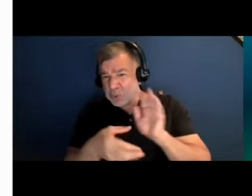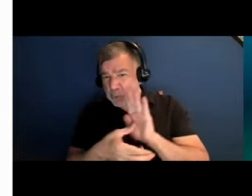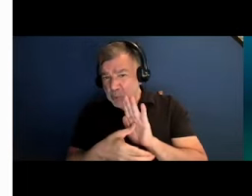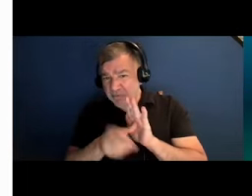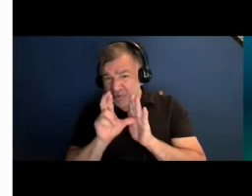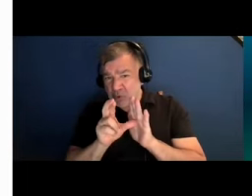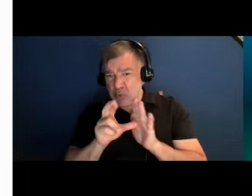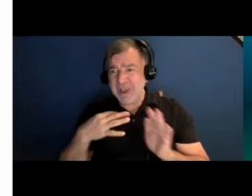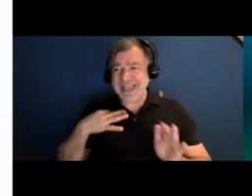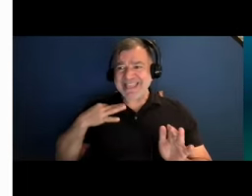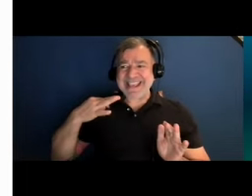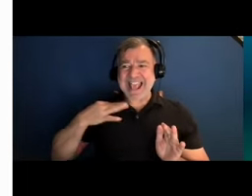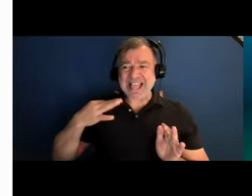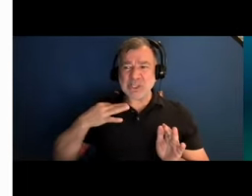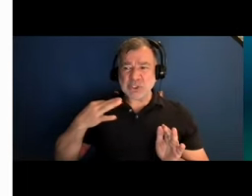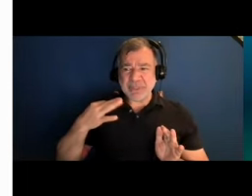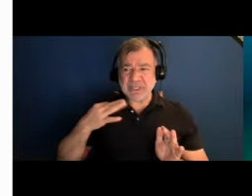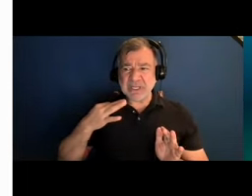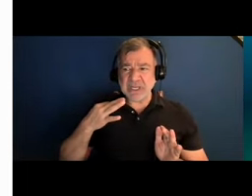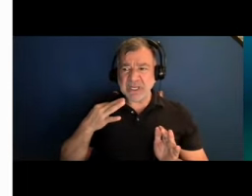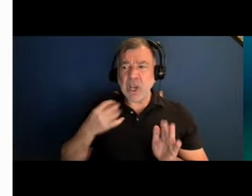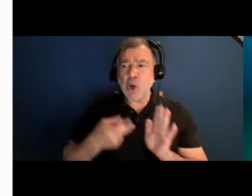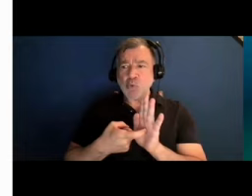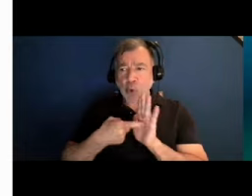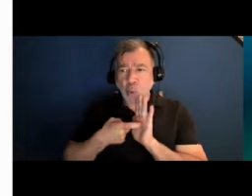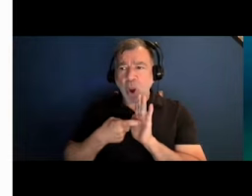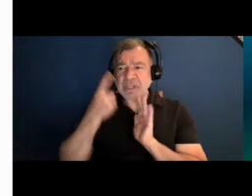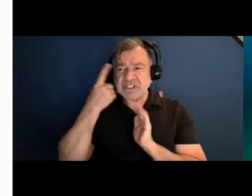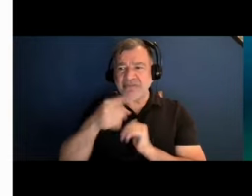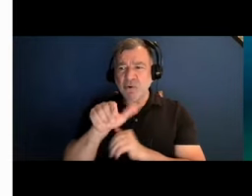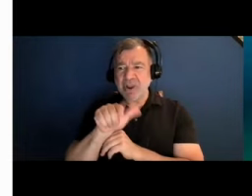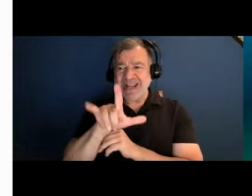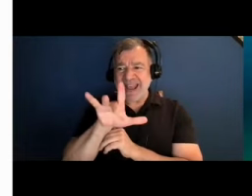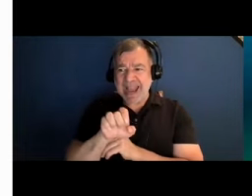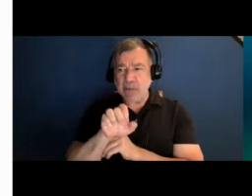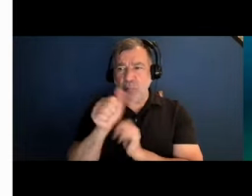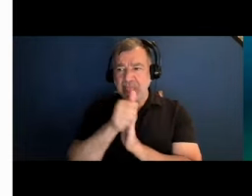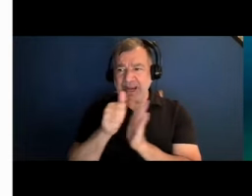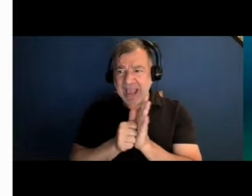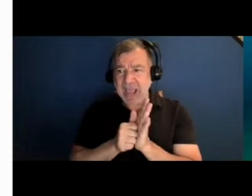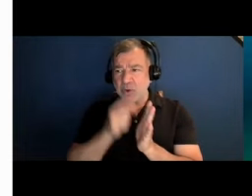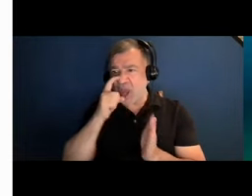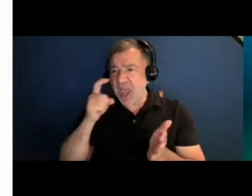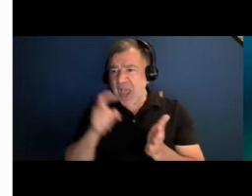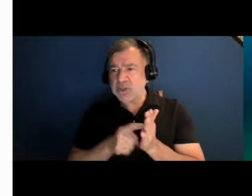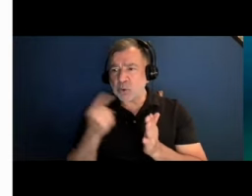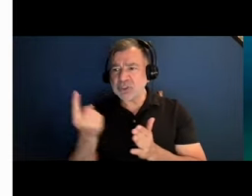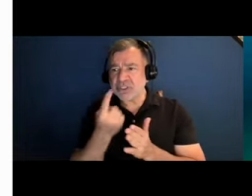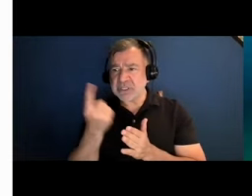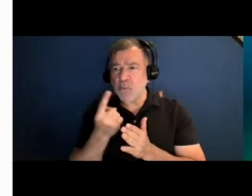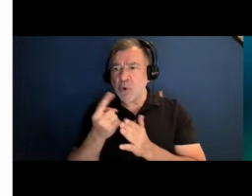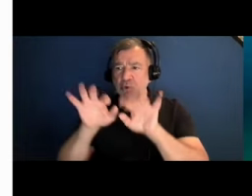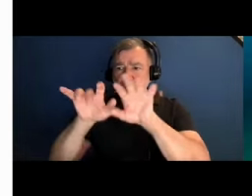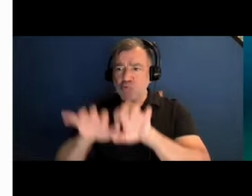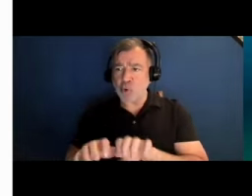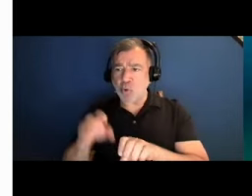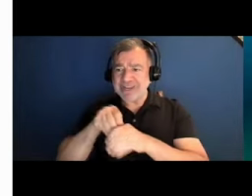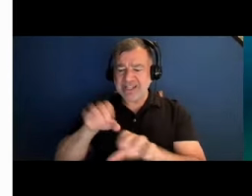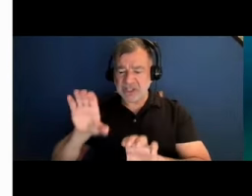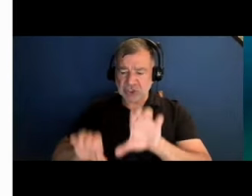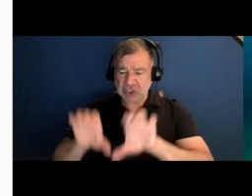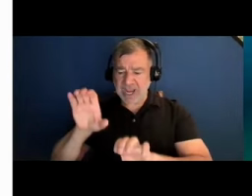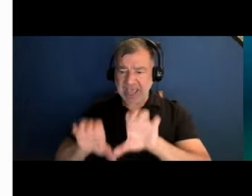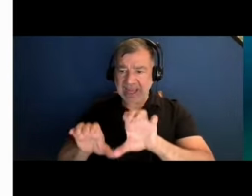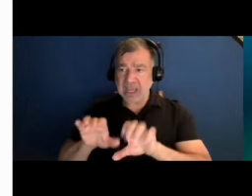eligibility requirements for an ABLE account. I know that someone had posted in the chat box that their father